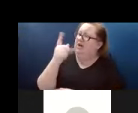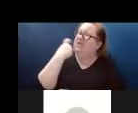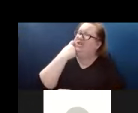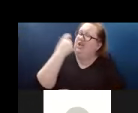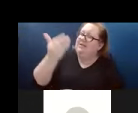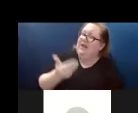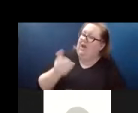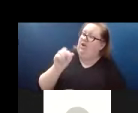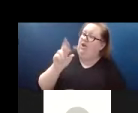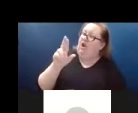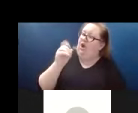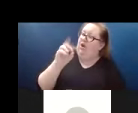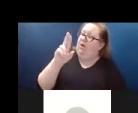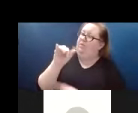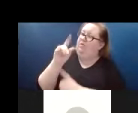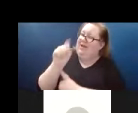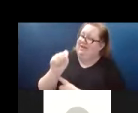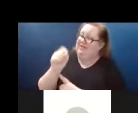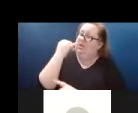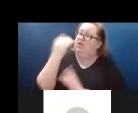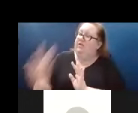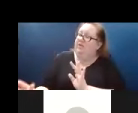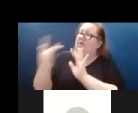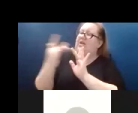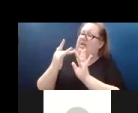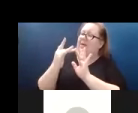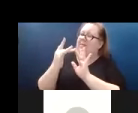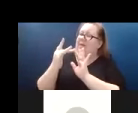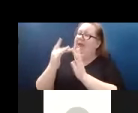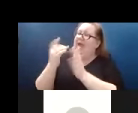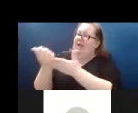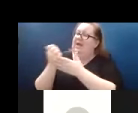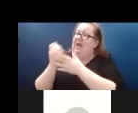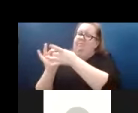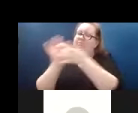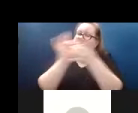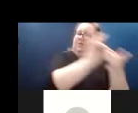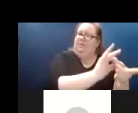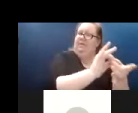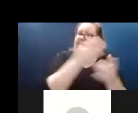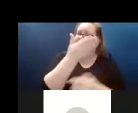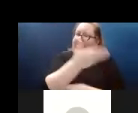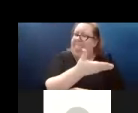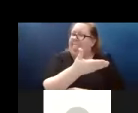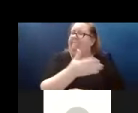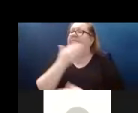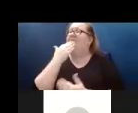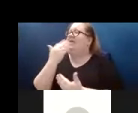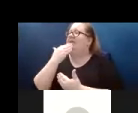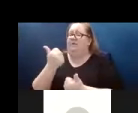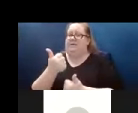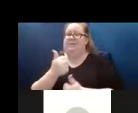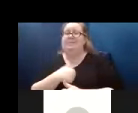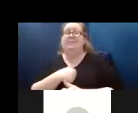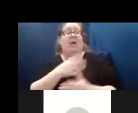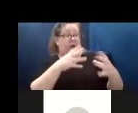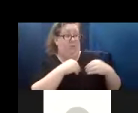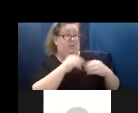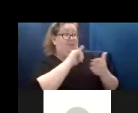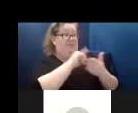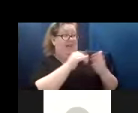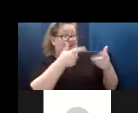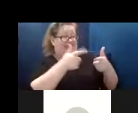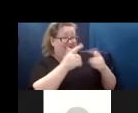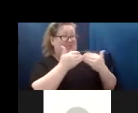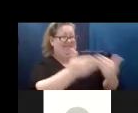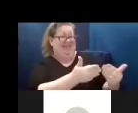So I'm sure if you reach out to me, I can help get you in touch with them to work on that. Excellent. Thank you. I'll take that and let you continue.